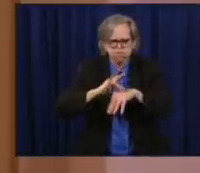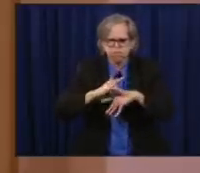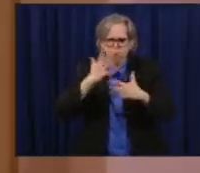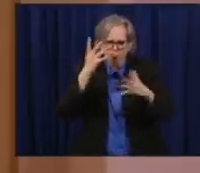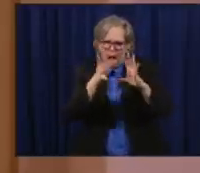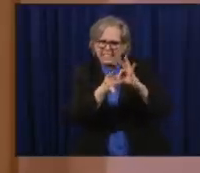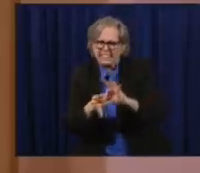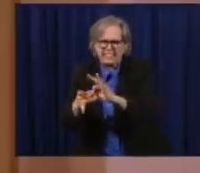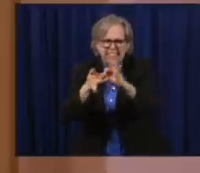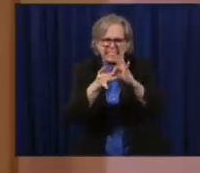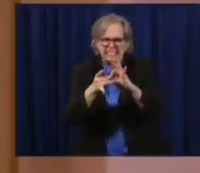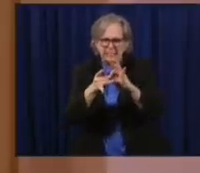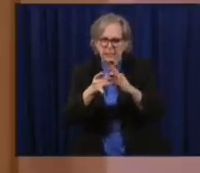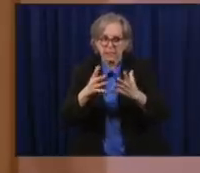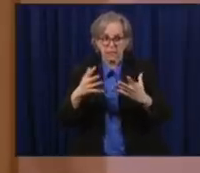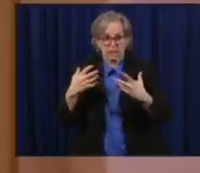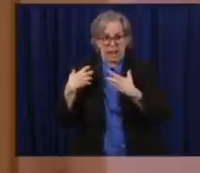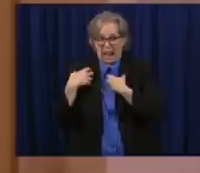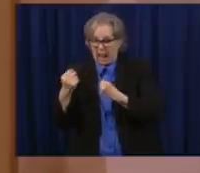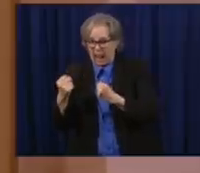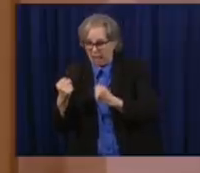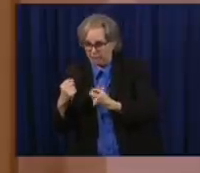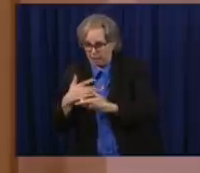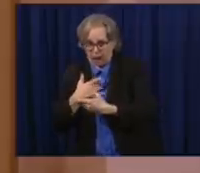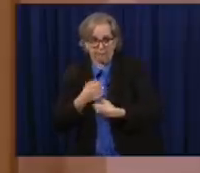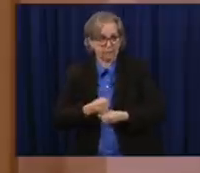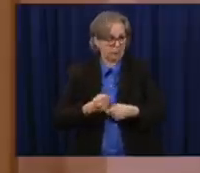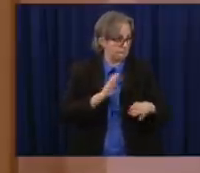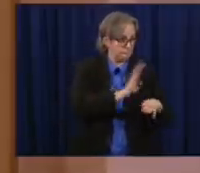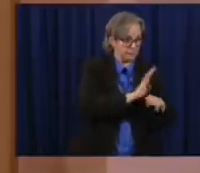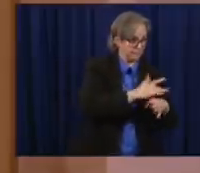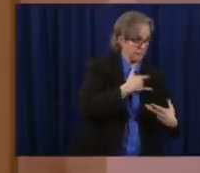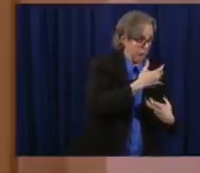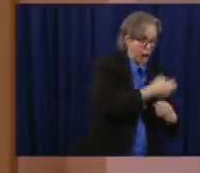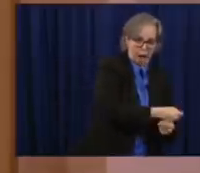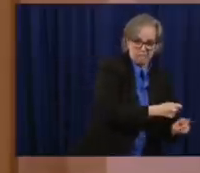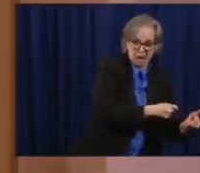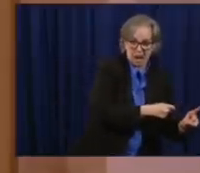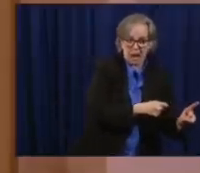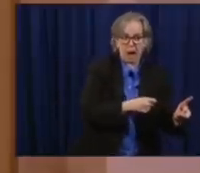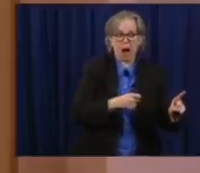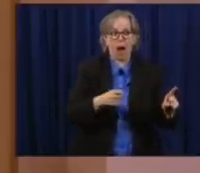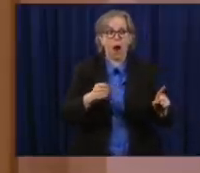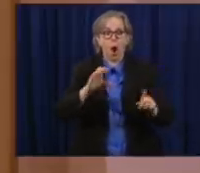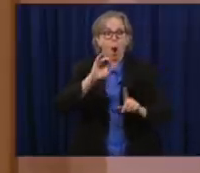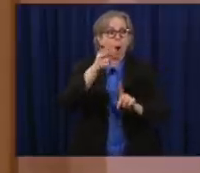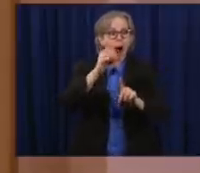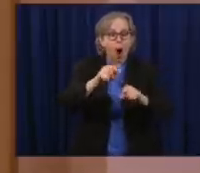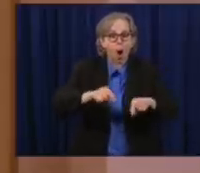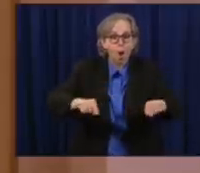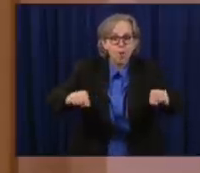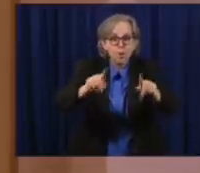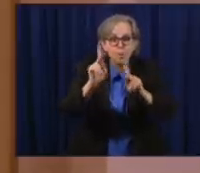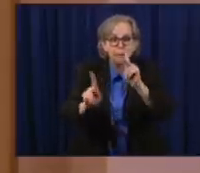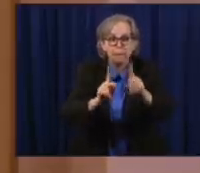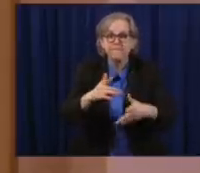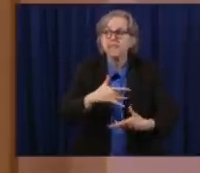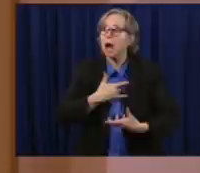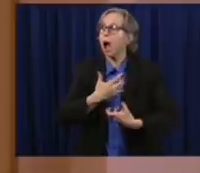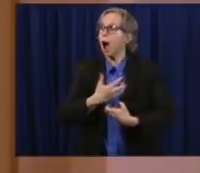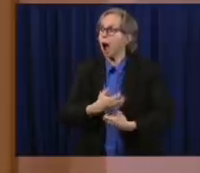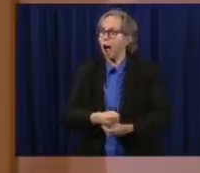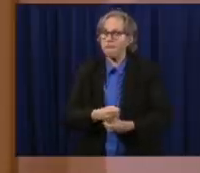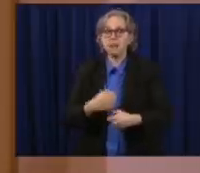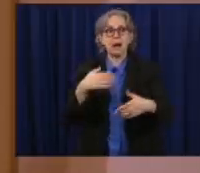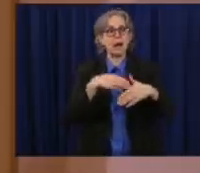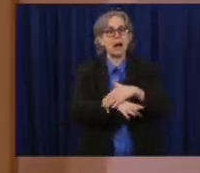there, and that Ohioans can feel comfortable that when May 1 comes, that we're going to have